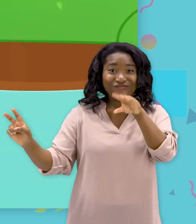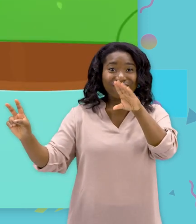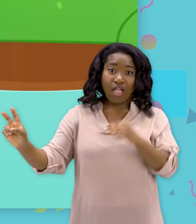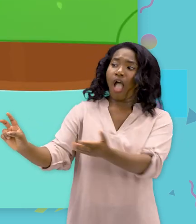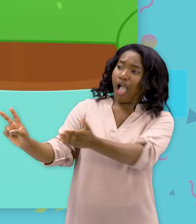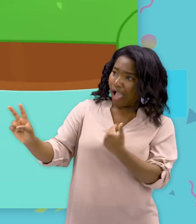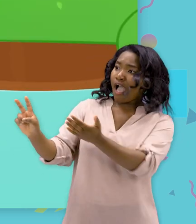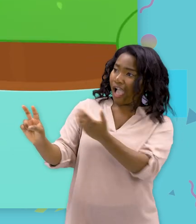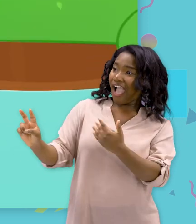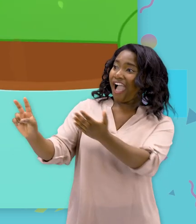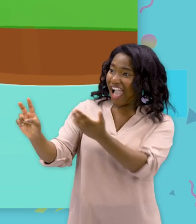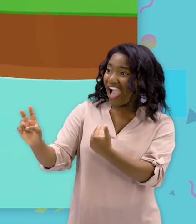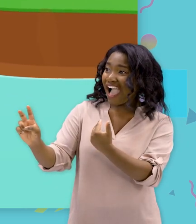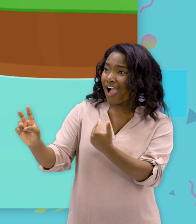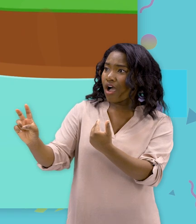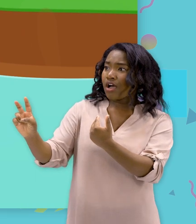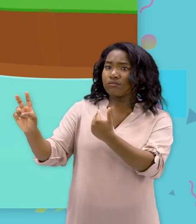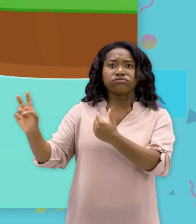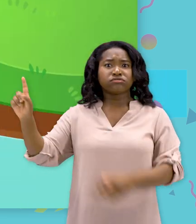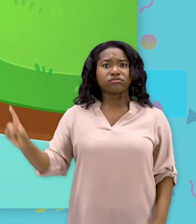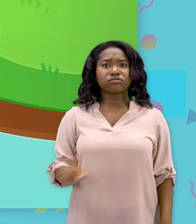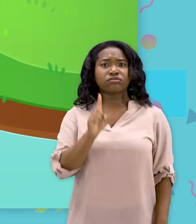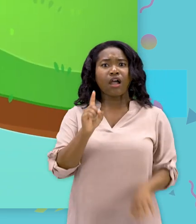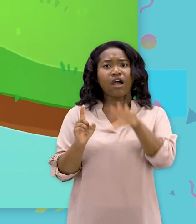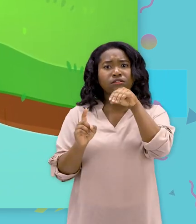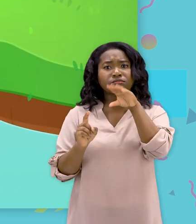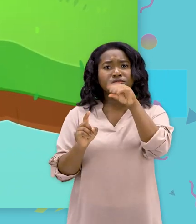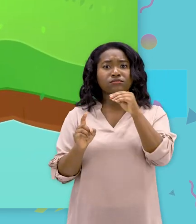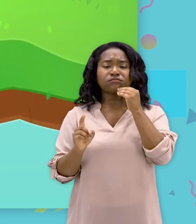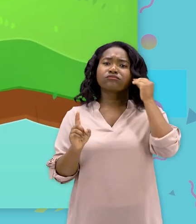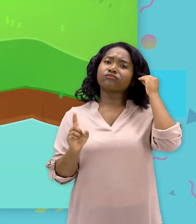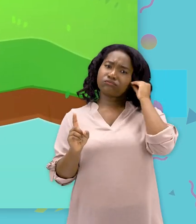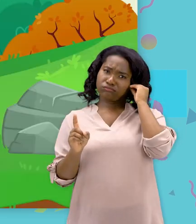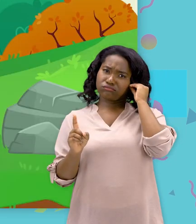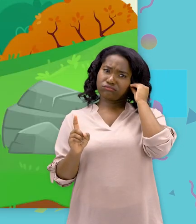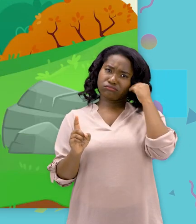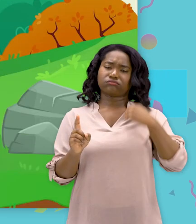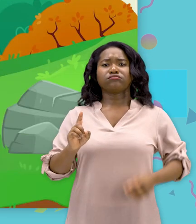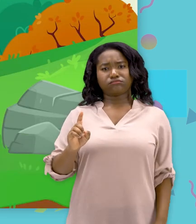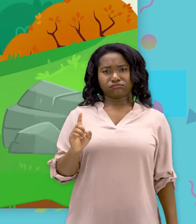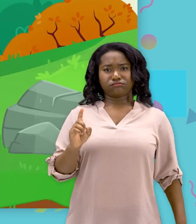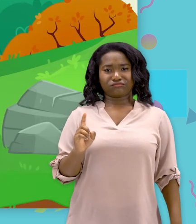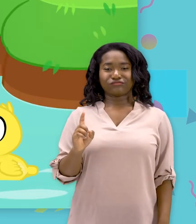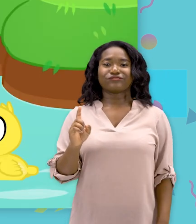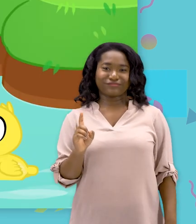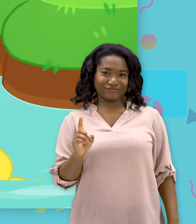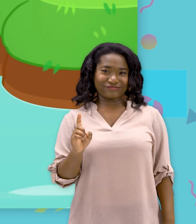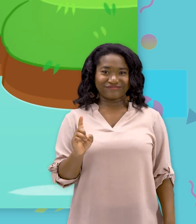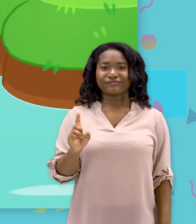Mother duck said, quack, quack, quack, but only one little duck came swimming back.